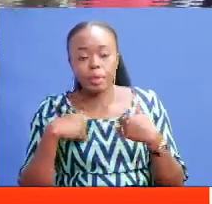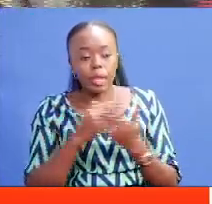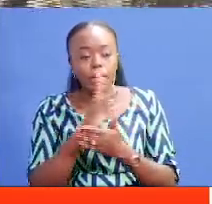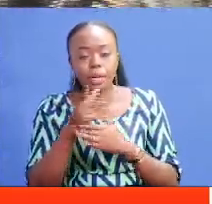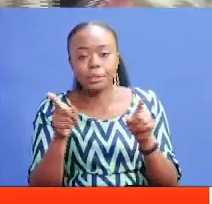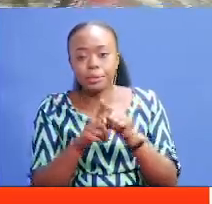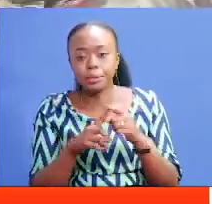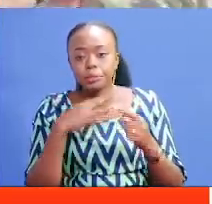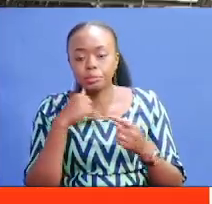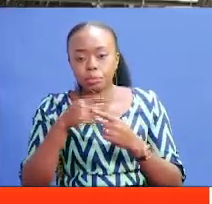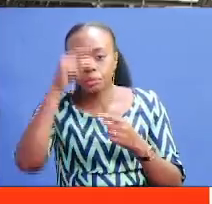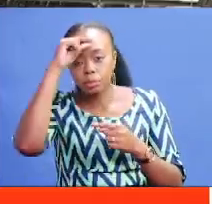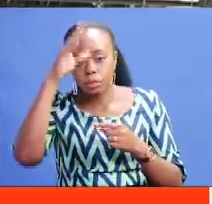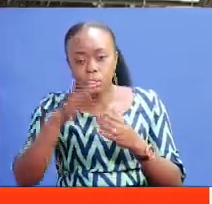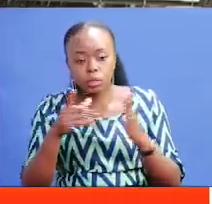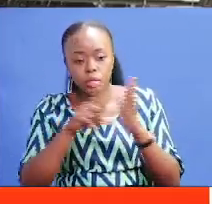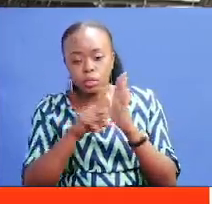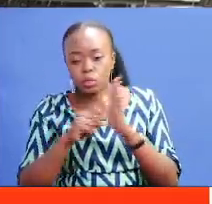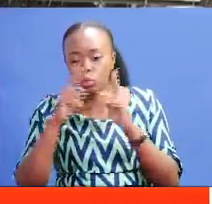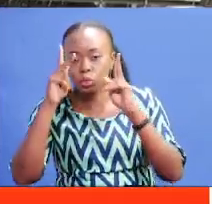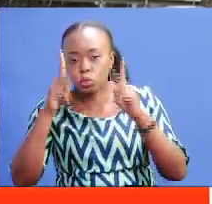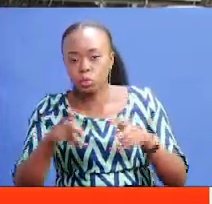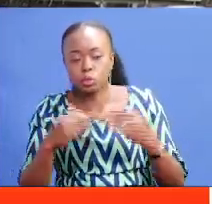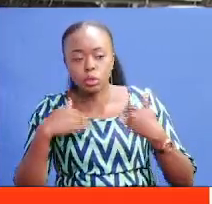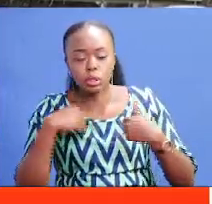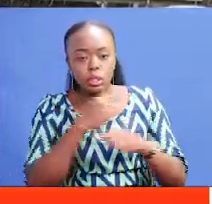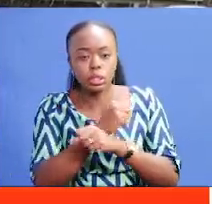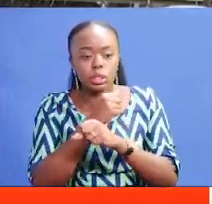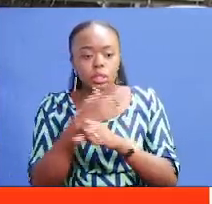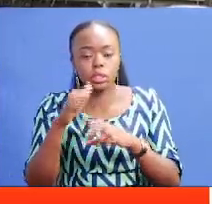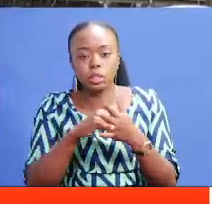Commission also wants the government to compensate Laikipia victims of the security crisis that endangered